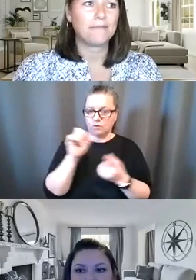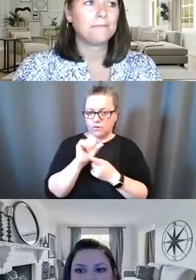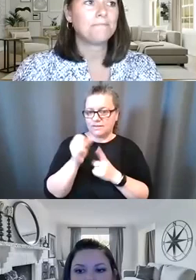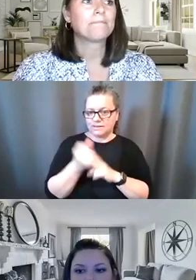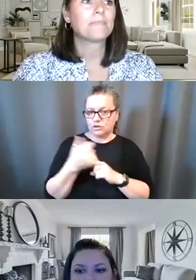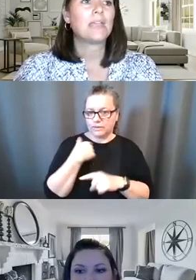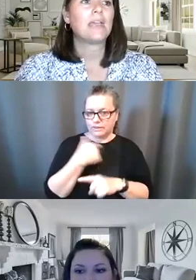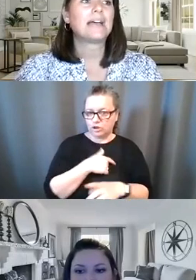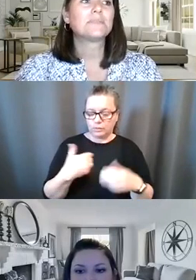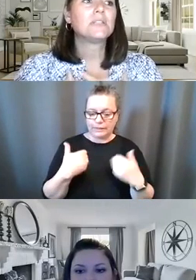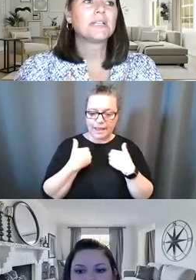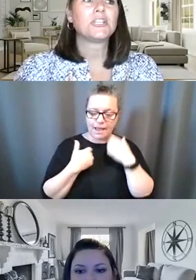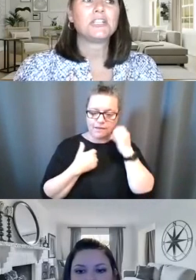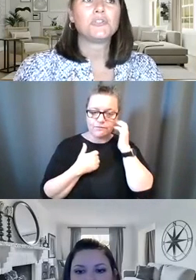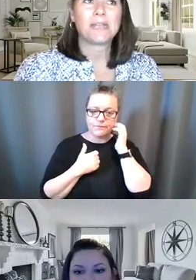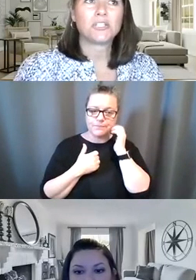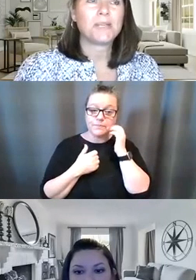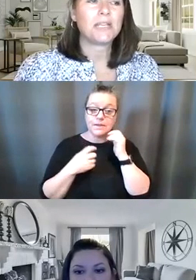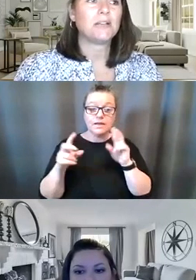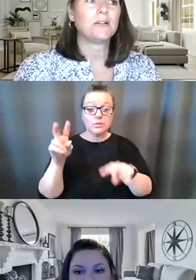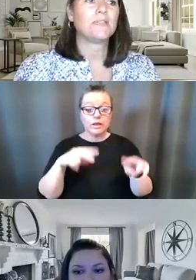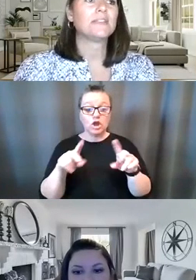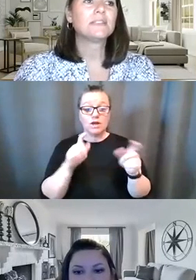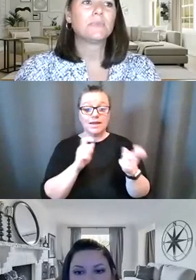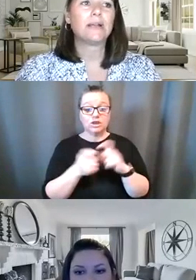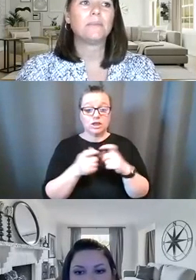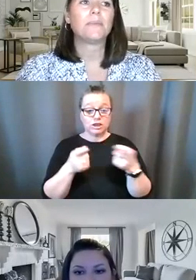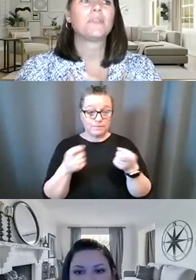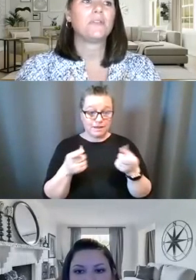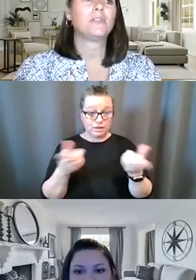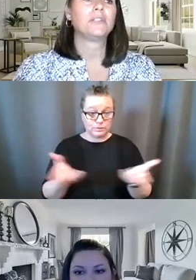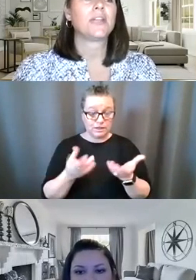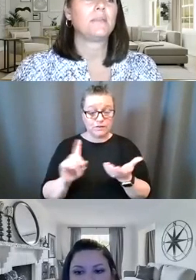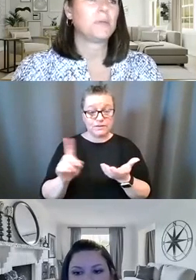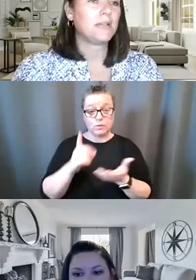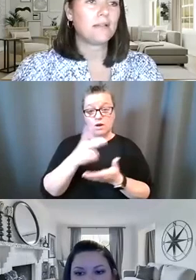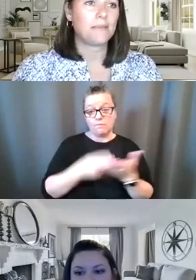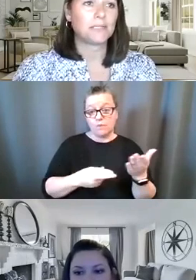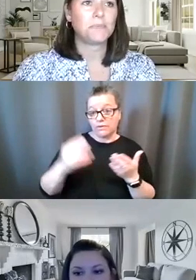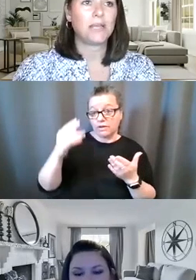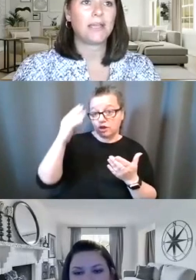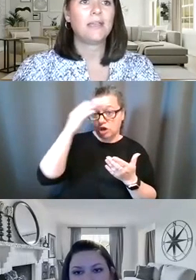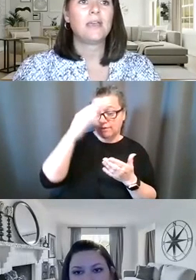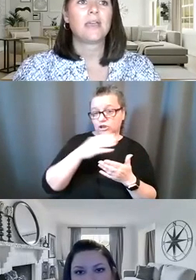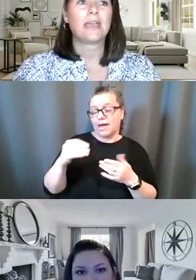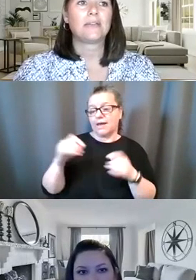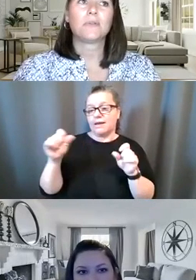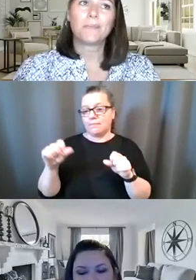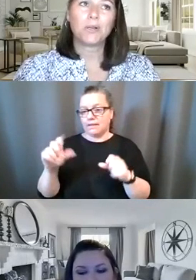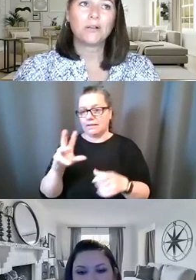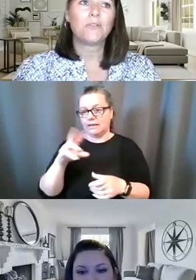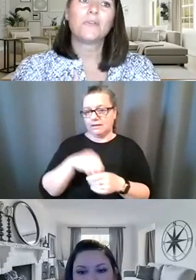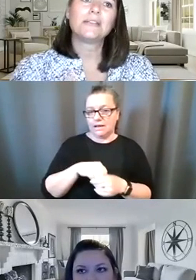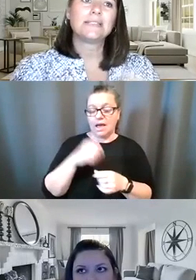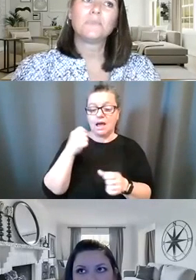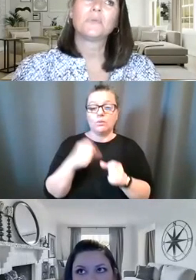have. As we look at change management here, this is where both knowledge and ability come into play. And